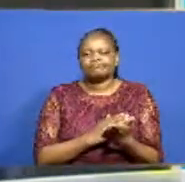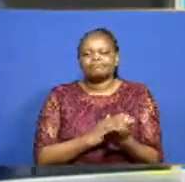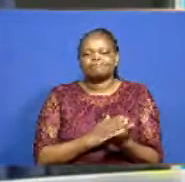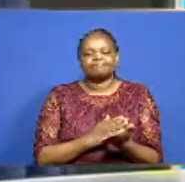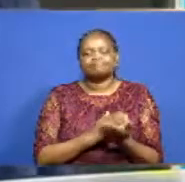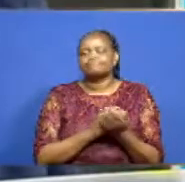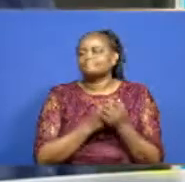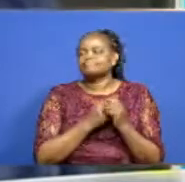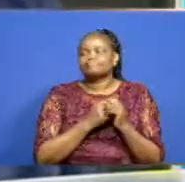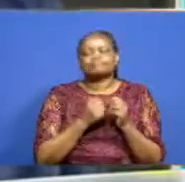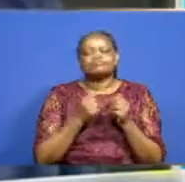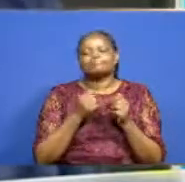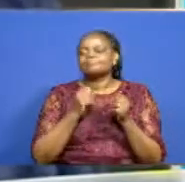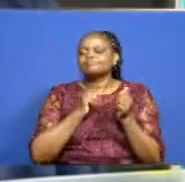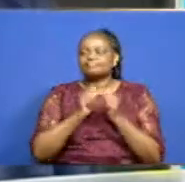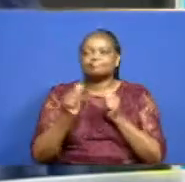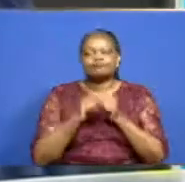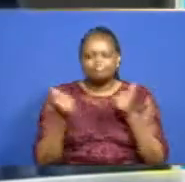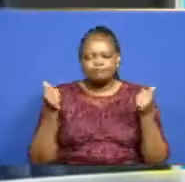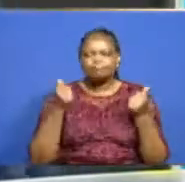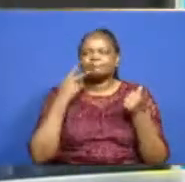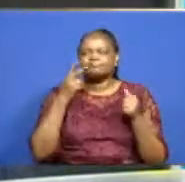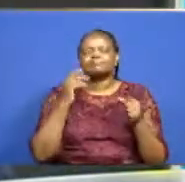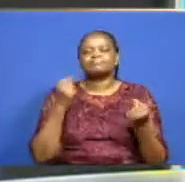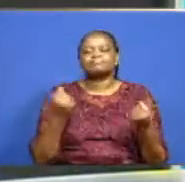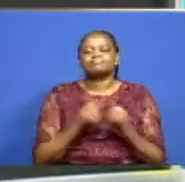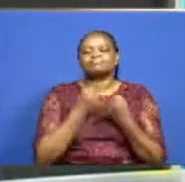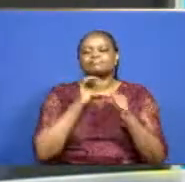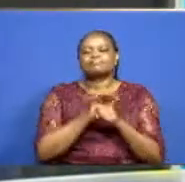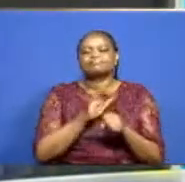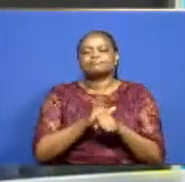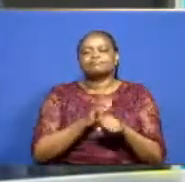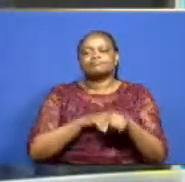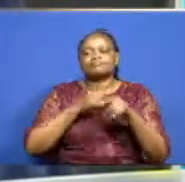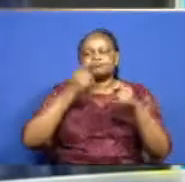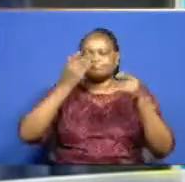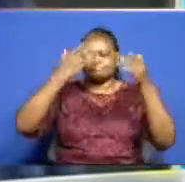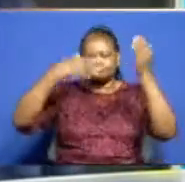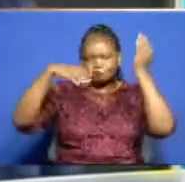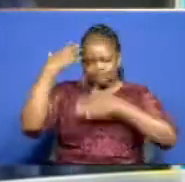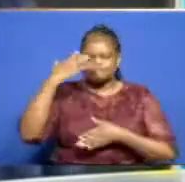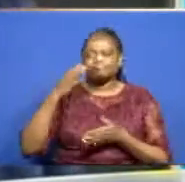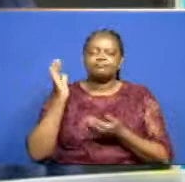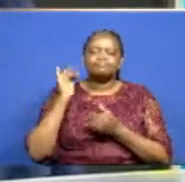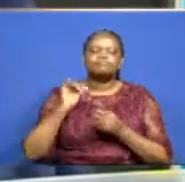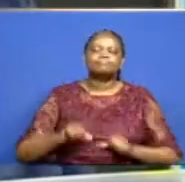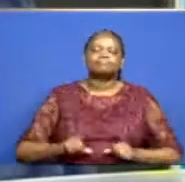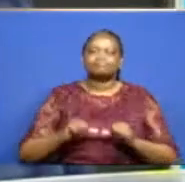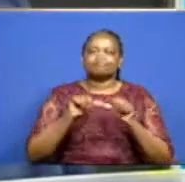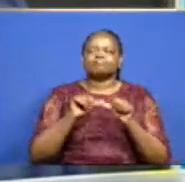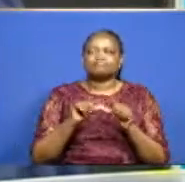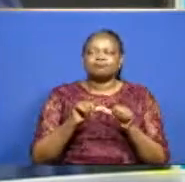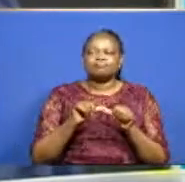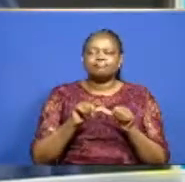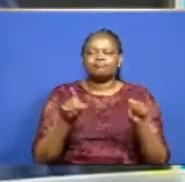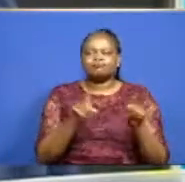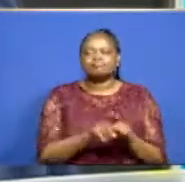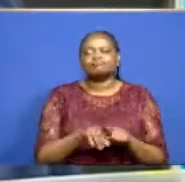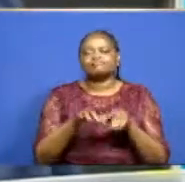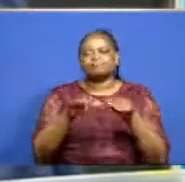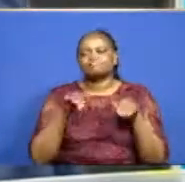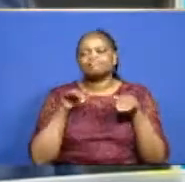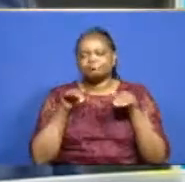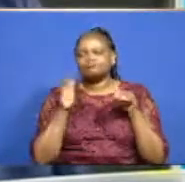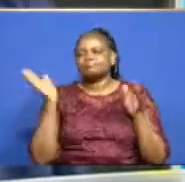this happening in quite a number of universities, so something that should continue. It's safe to do it this way as we wait to reopen our